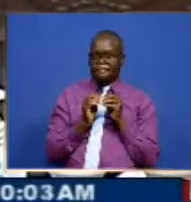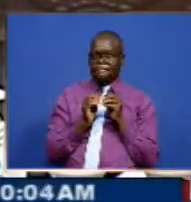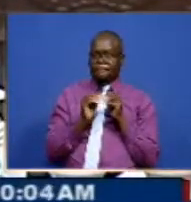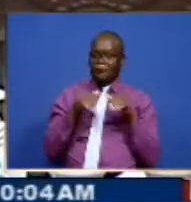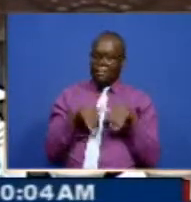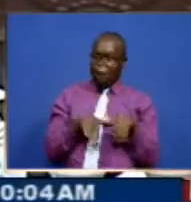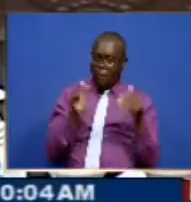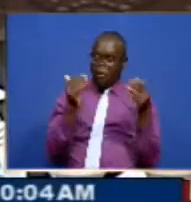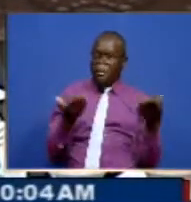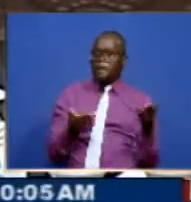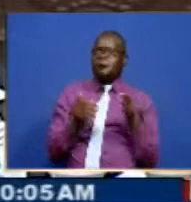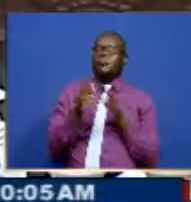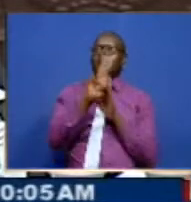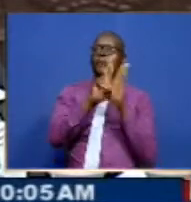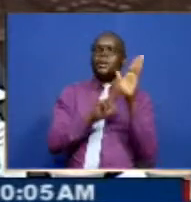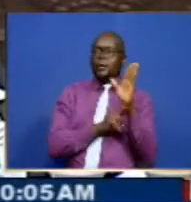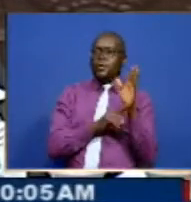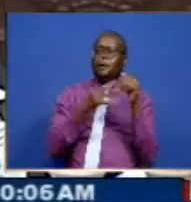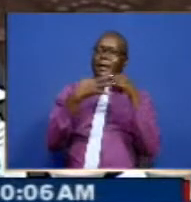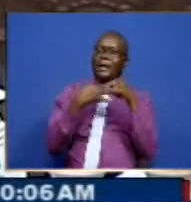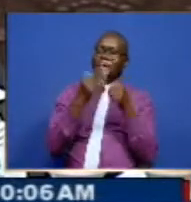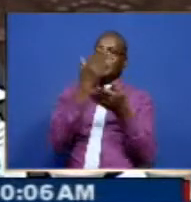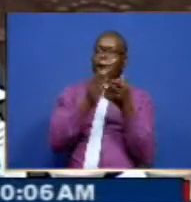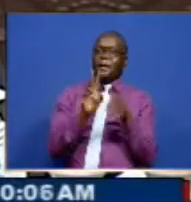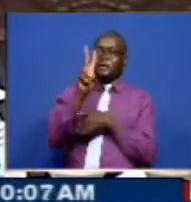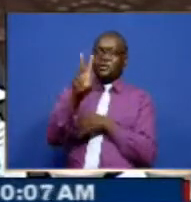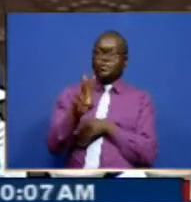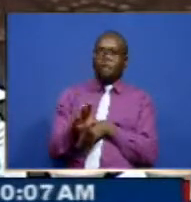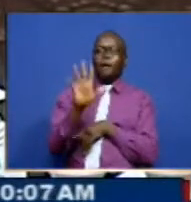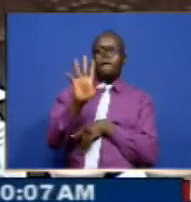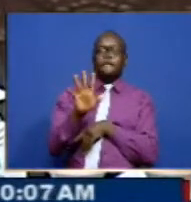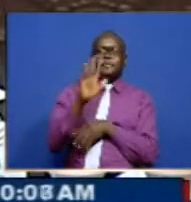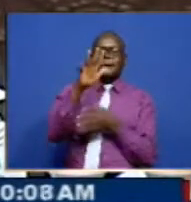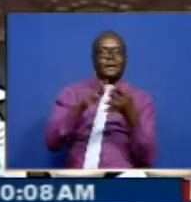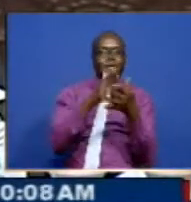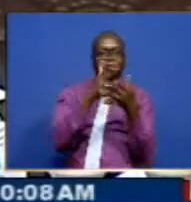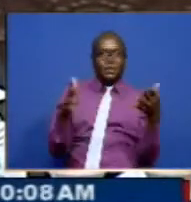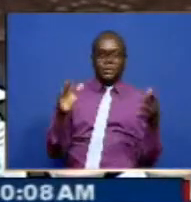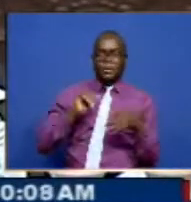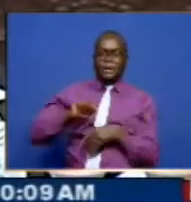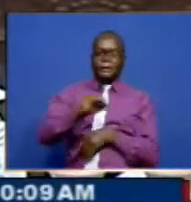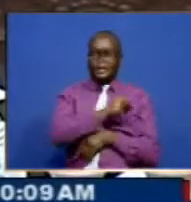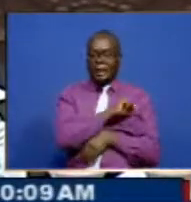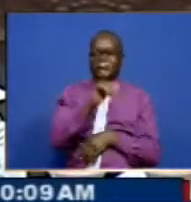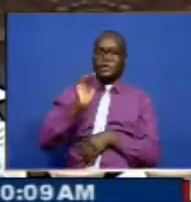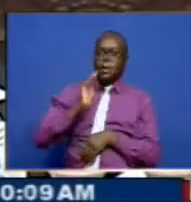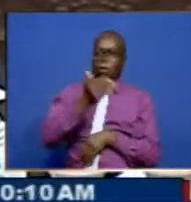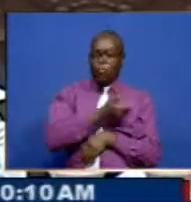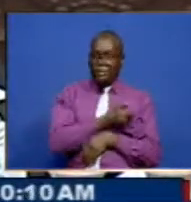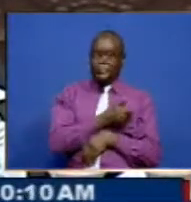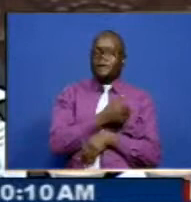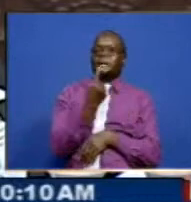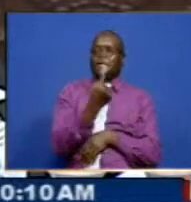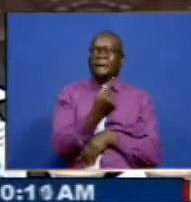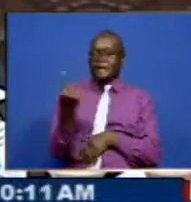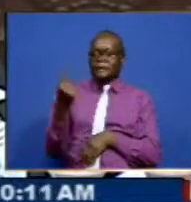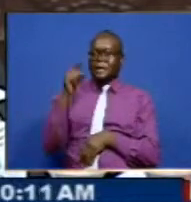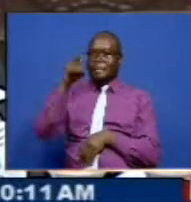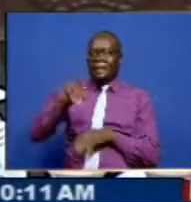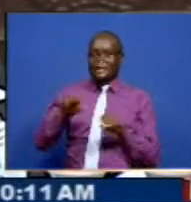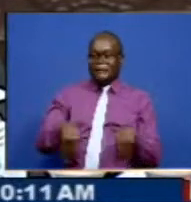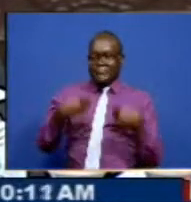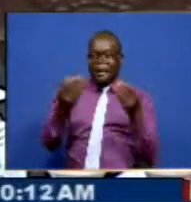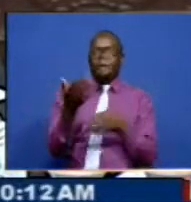Pursuant to Rule 8 of Part 2 of the 5th schedule to the Senate standing orders, each party was furnished